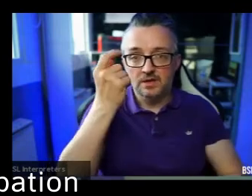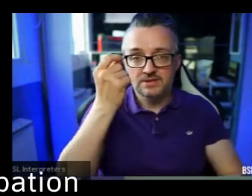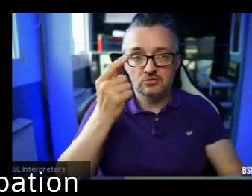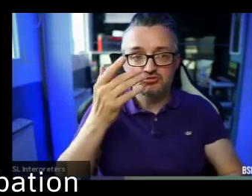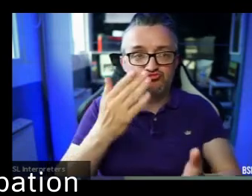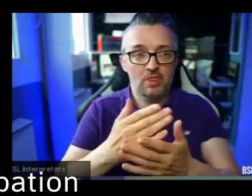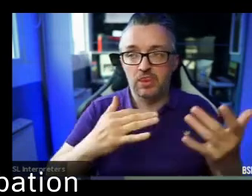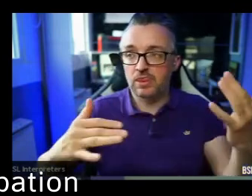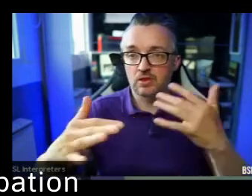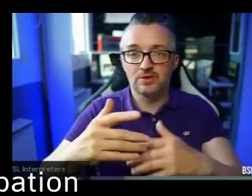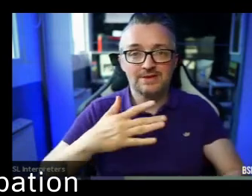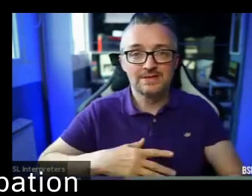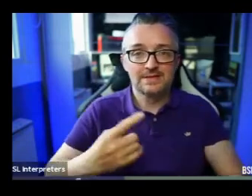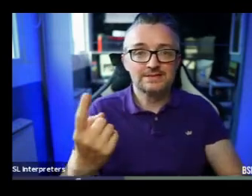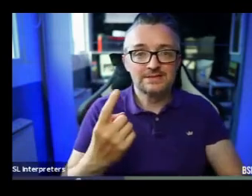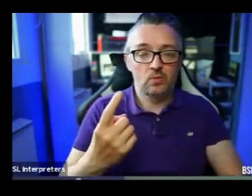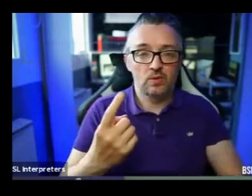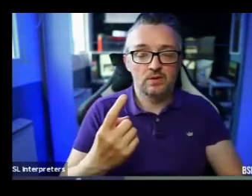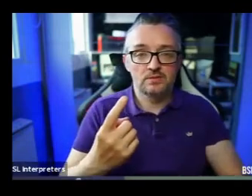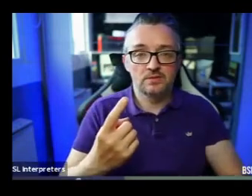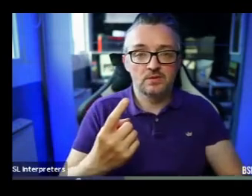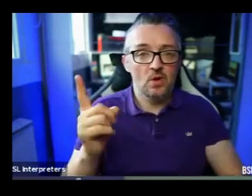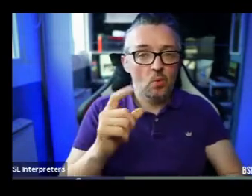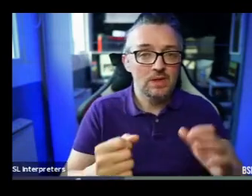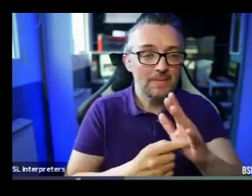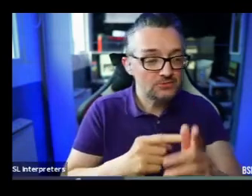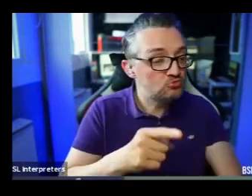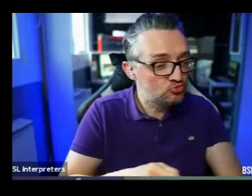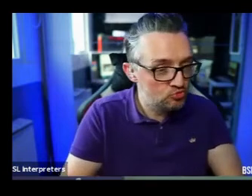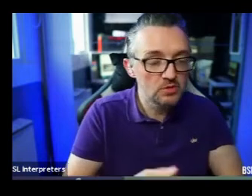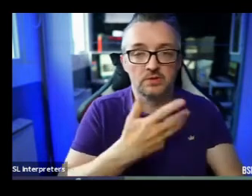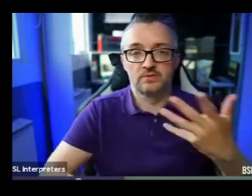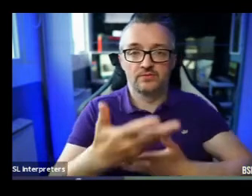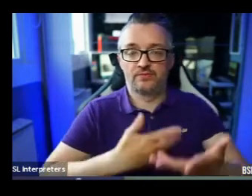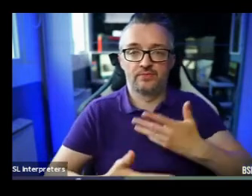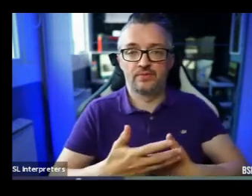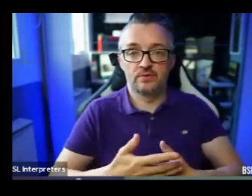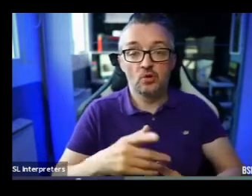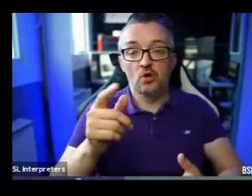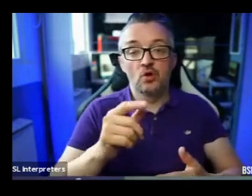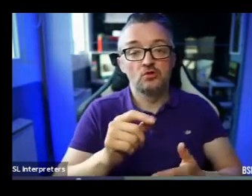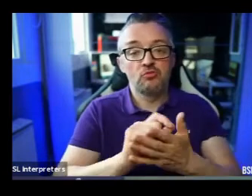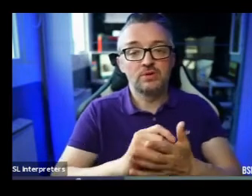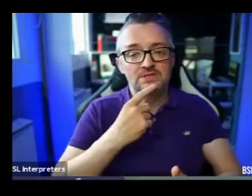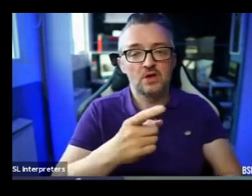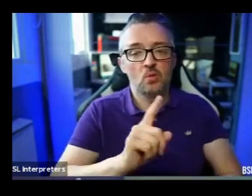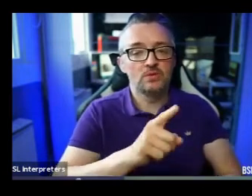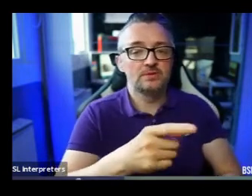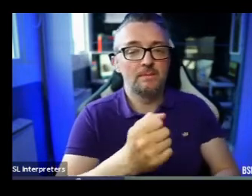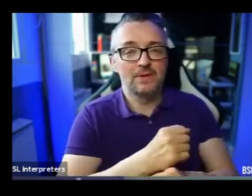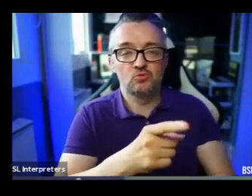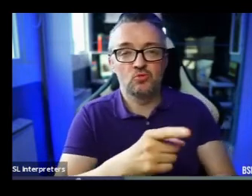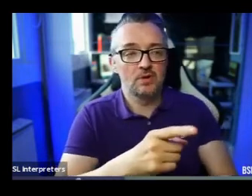couldn't really understand reality. She needed somebody to say, what matters to you? So the reporter said to